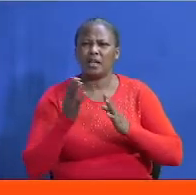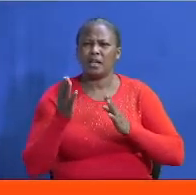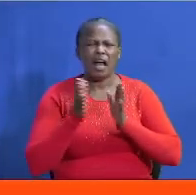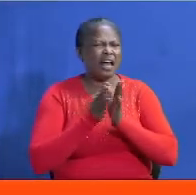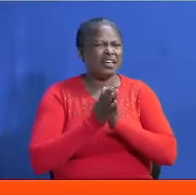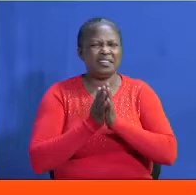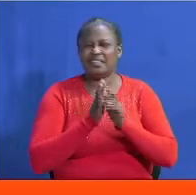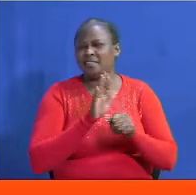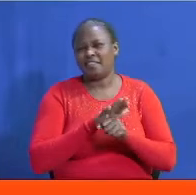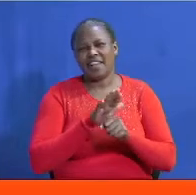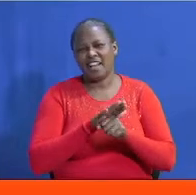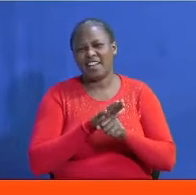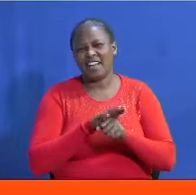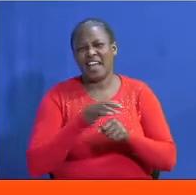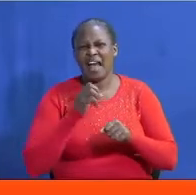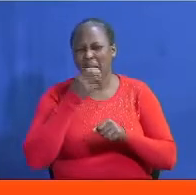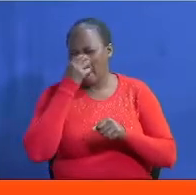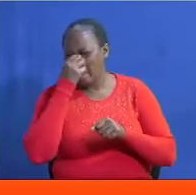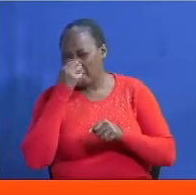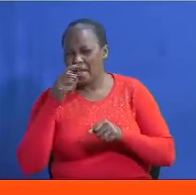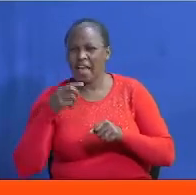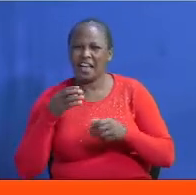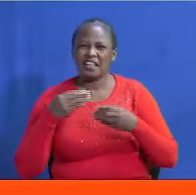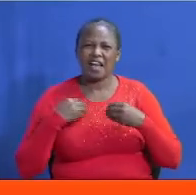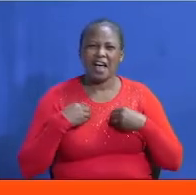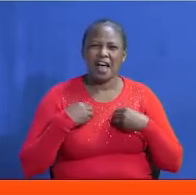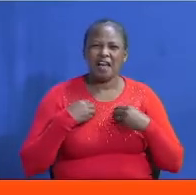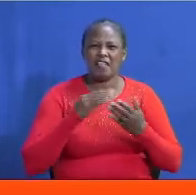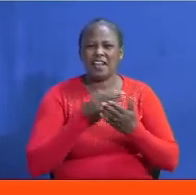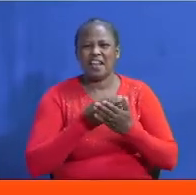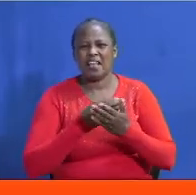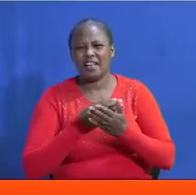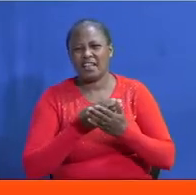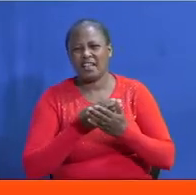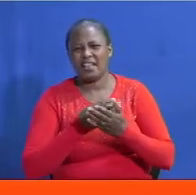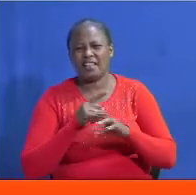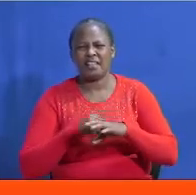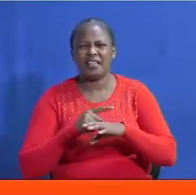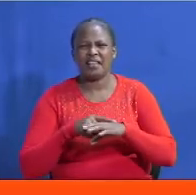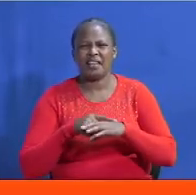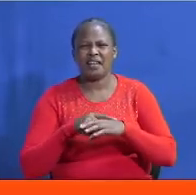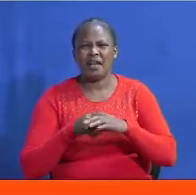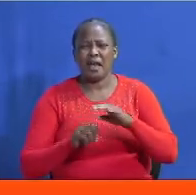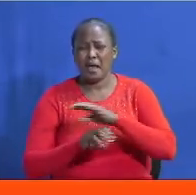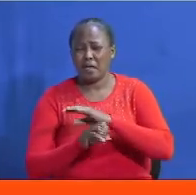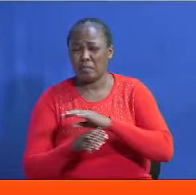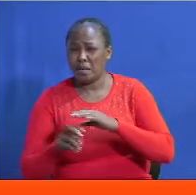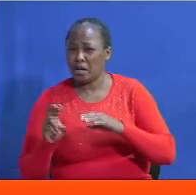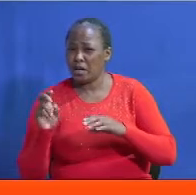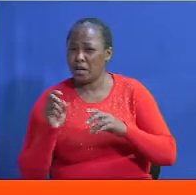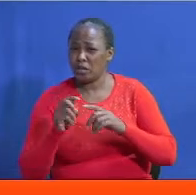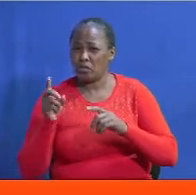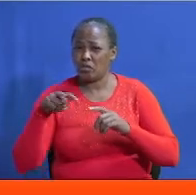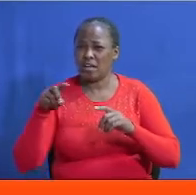interesting. So I wish we could have another session where you explain to us with the figures, because I'm seeing the most important thing